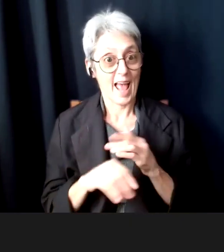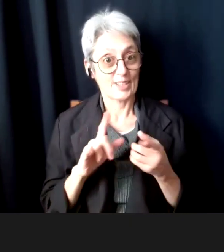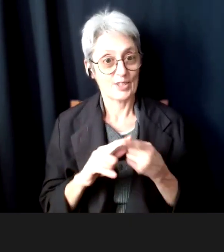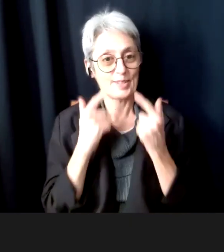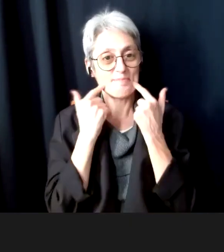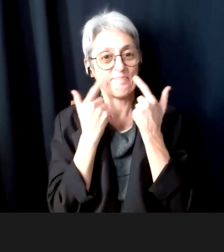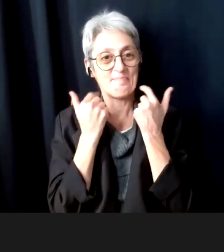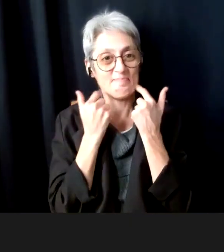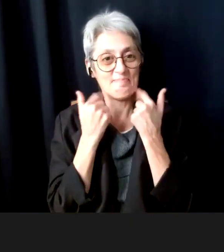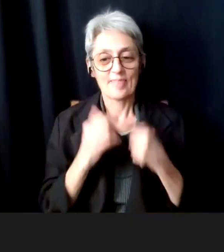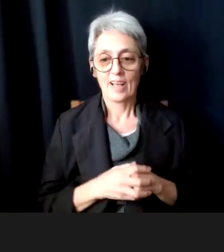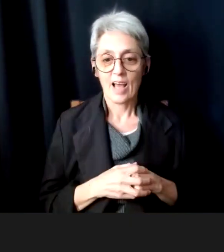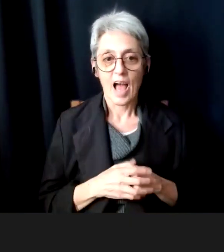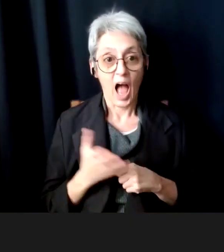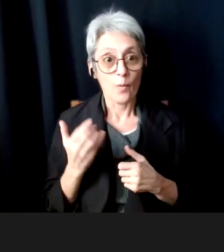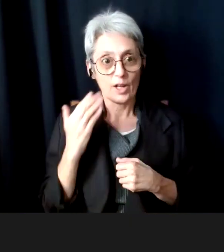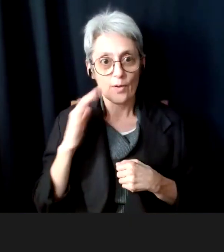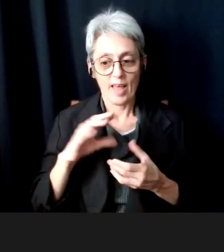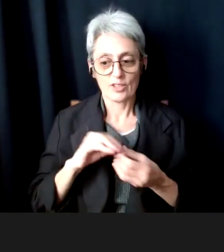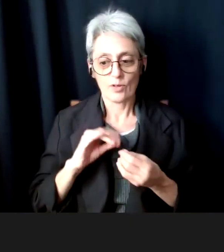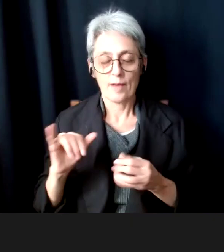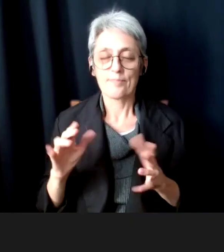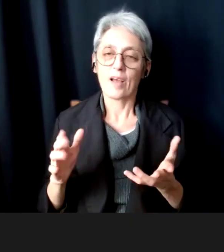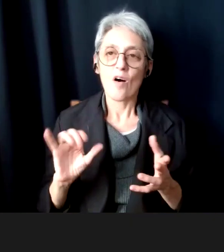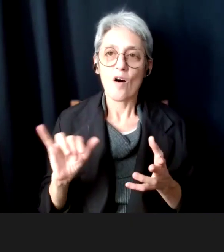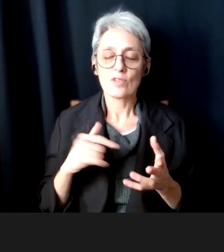I want to know that story as well. I also just wanted to